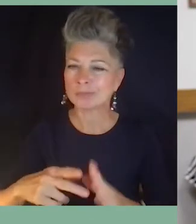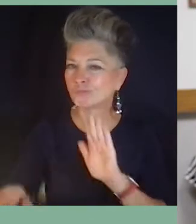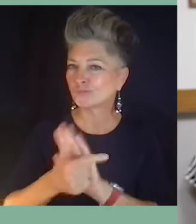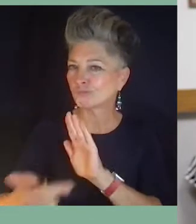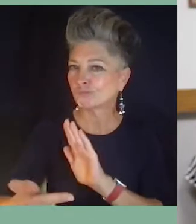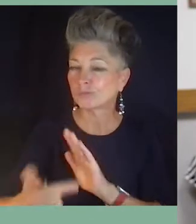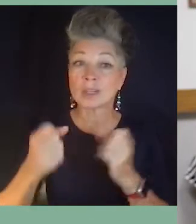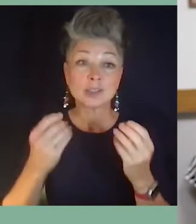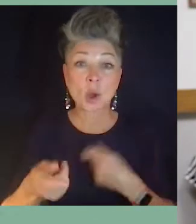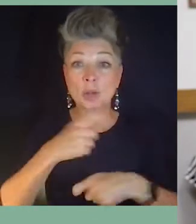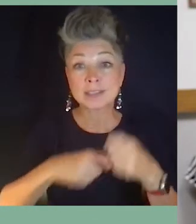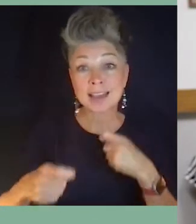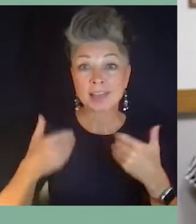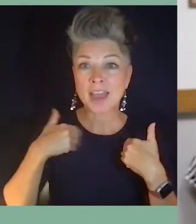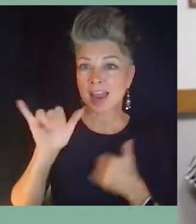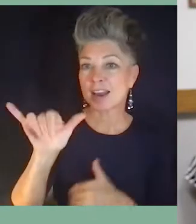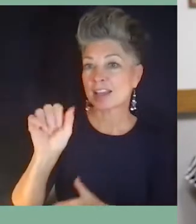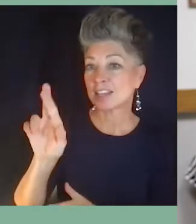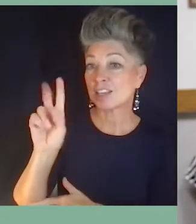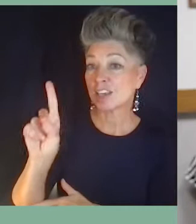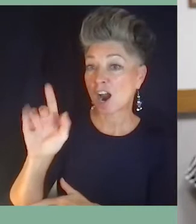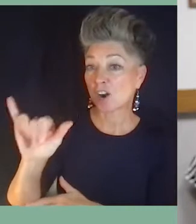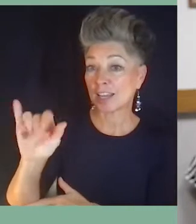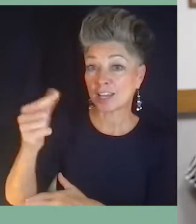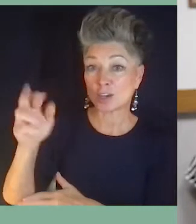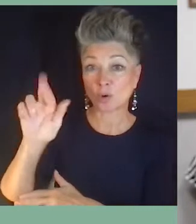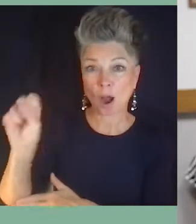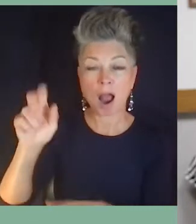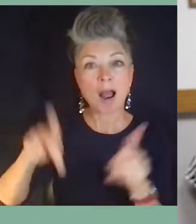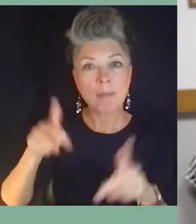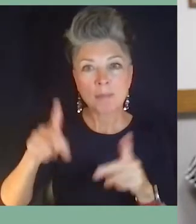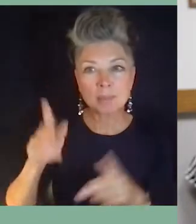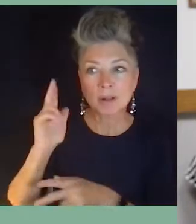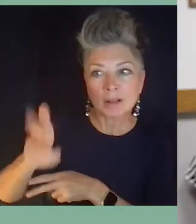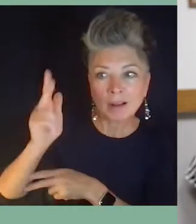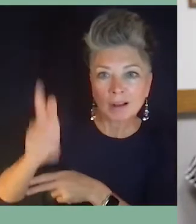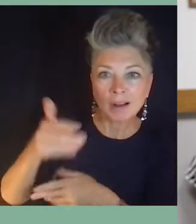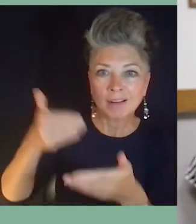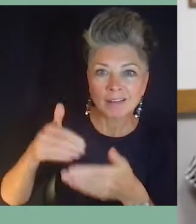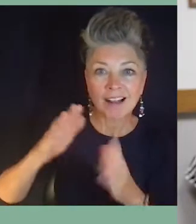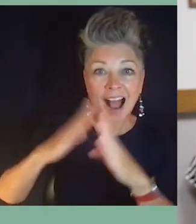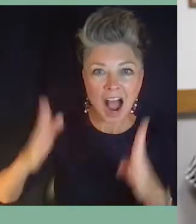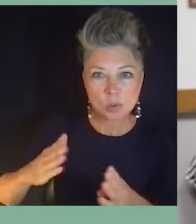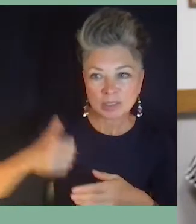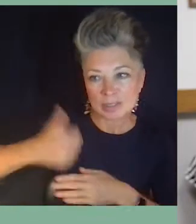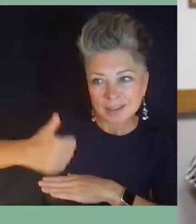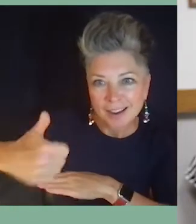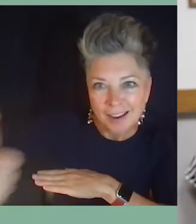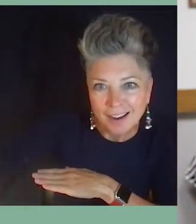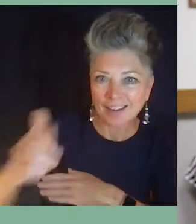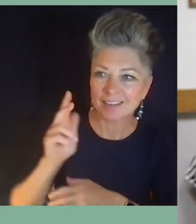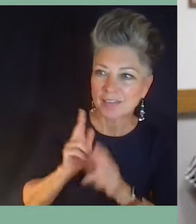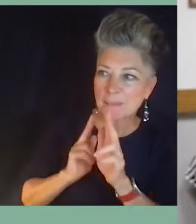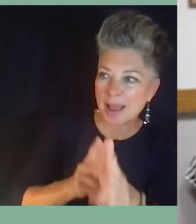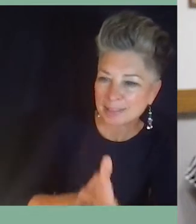no parades was done, but everybody decorated outside their homes, inside their homes, where you could pass by the yards, and they called it a Yardi